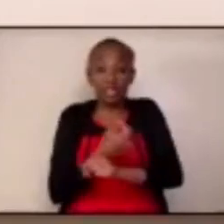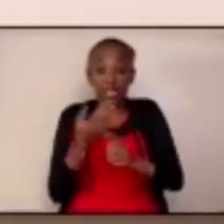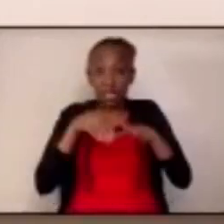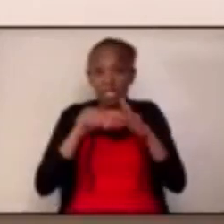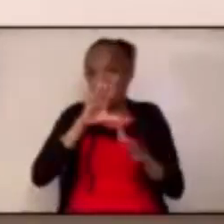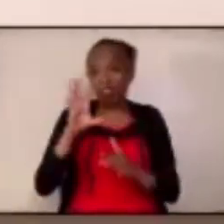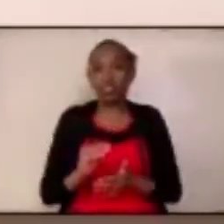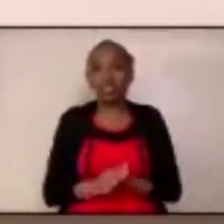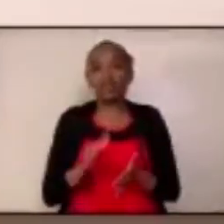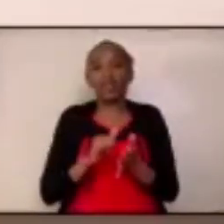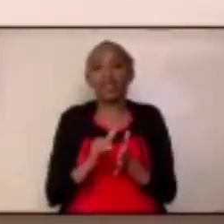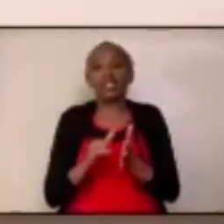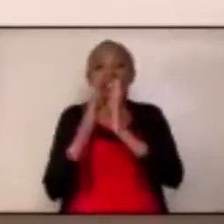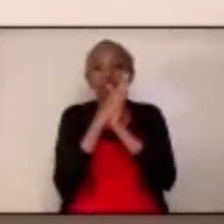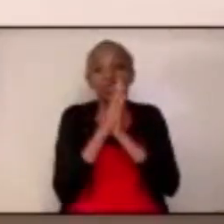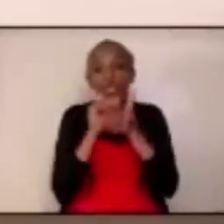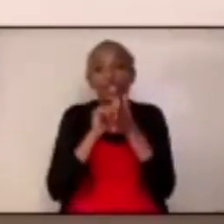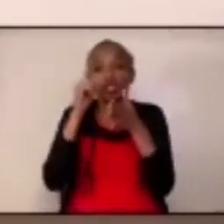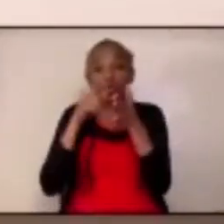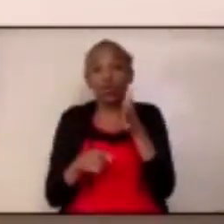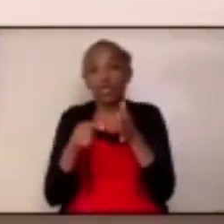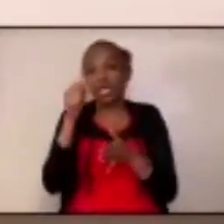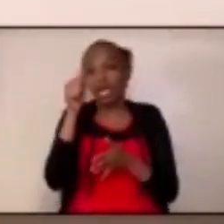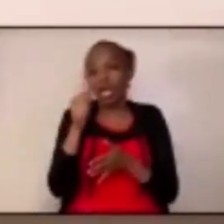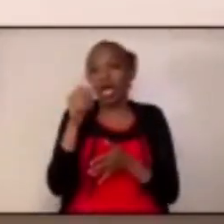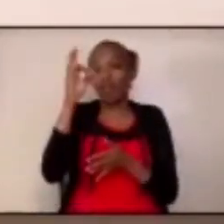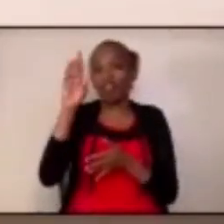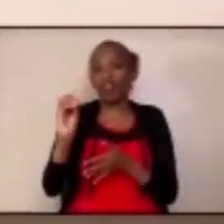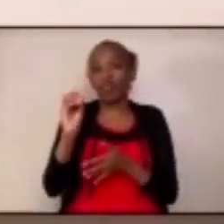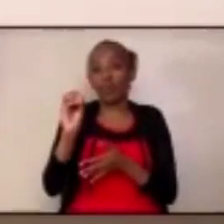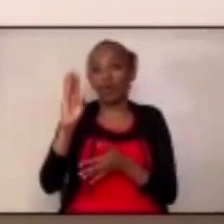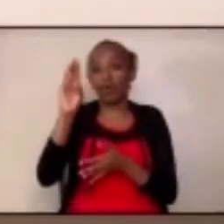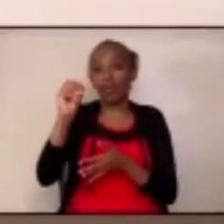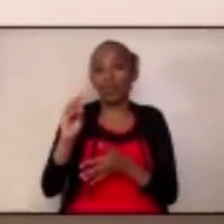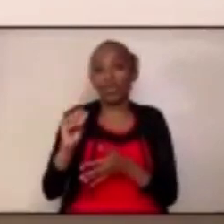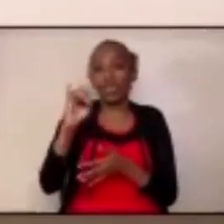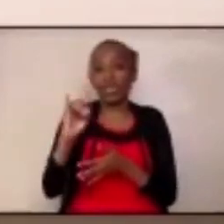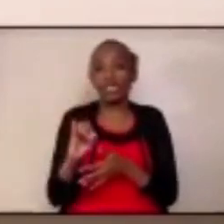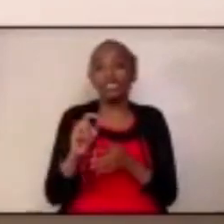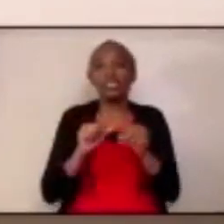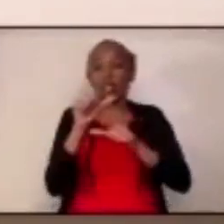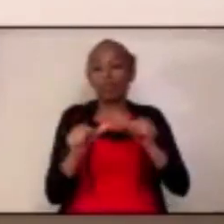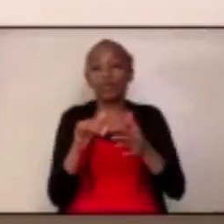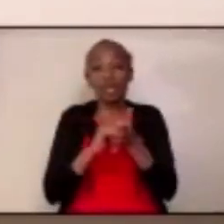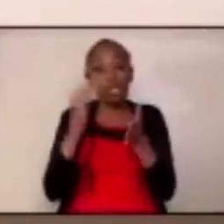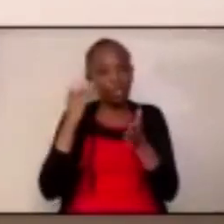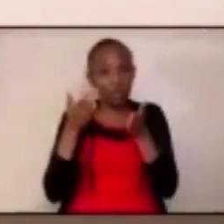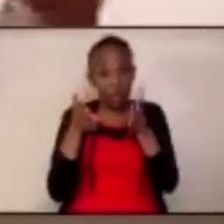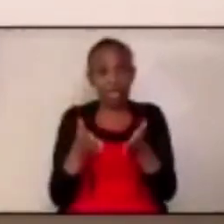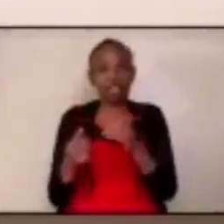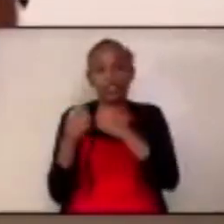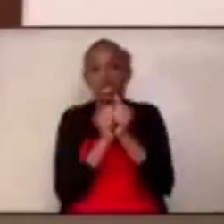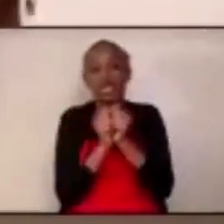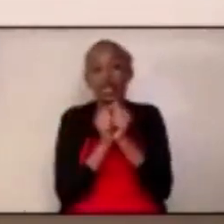continent. That is the story. That is what AFROMEDI is about, right? That is why we're here together, to bring us